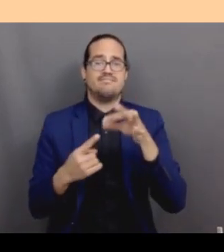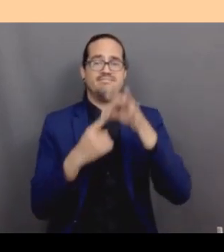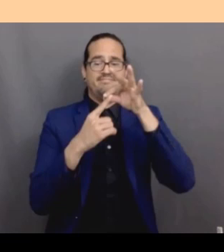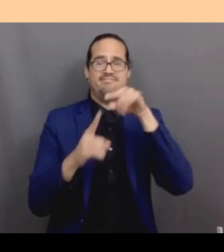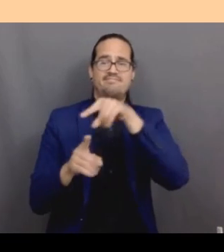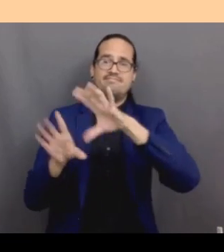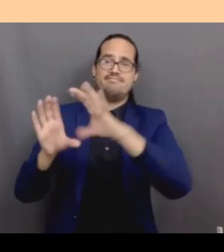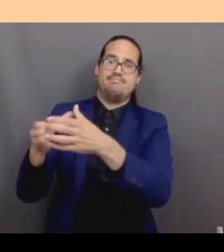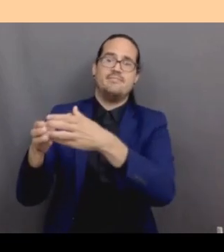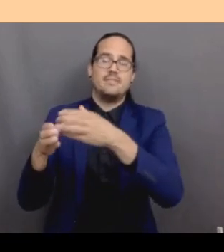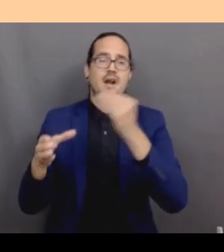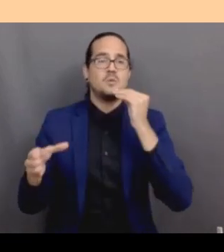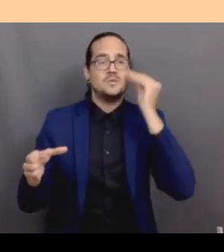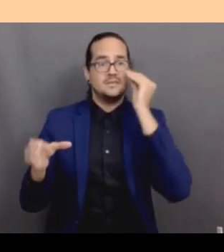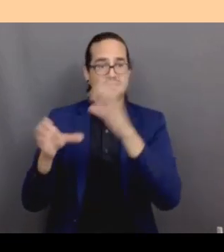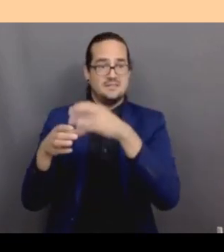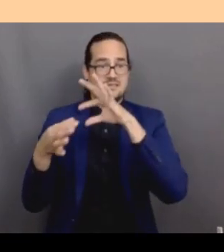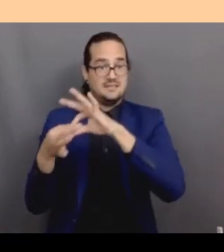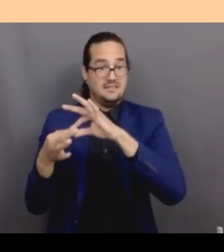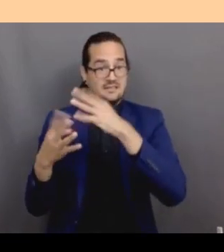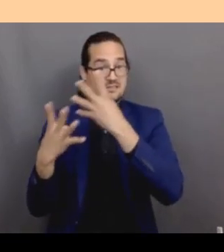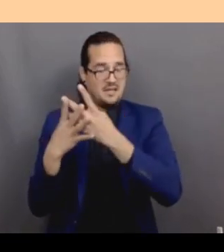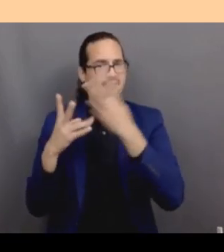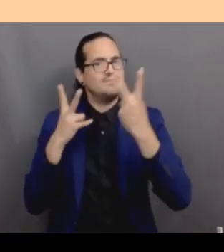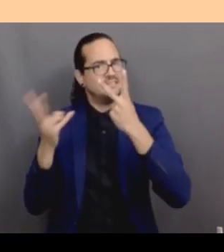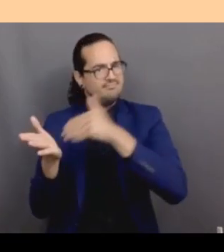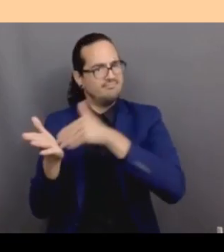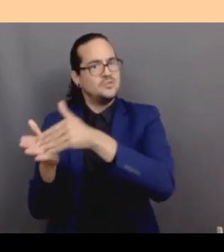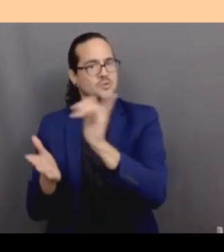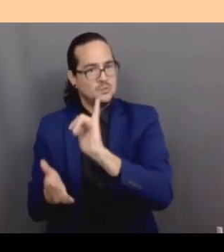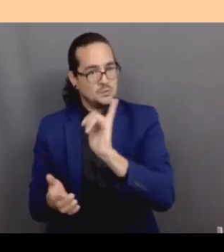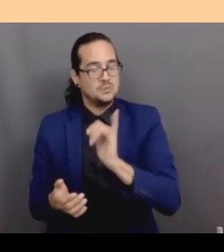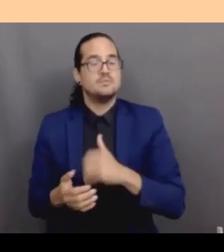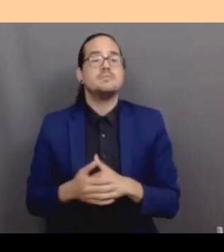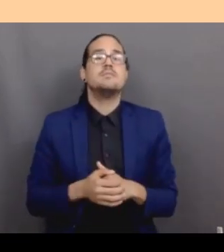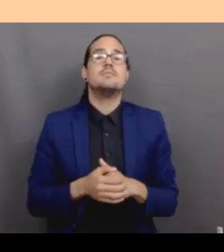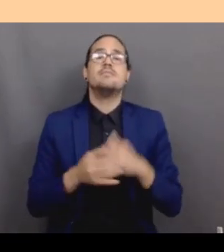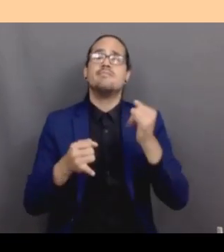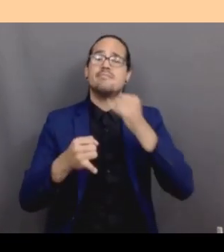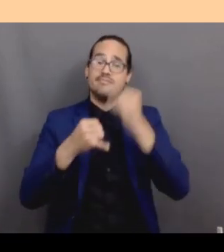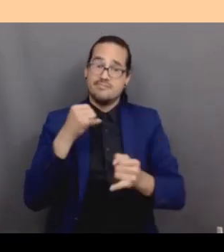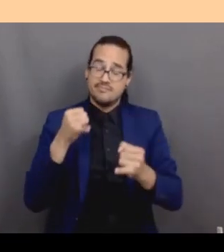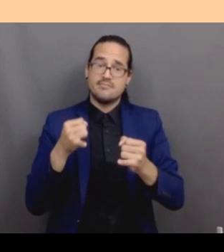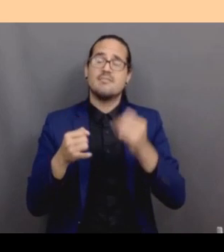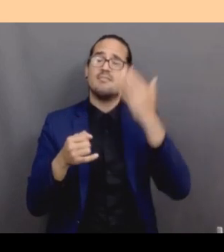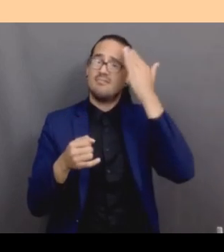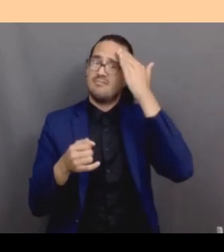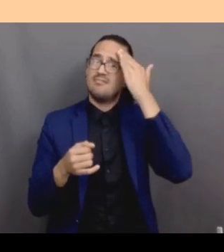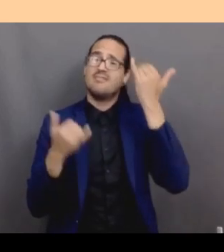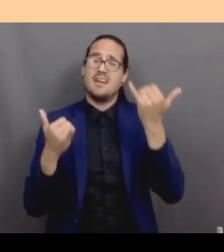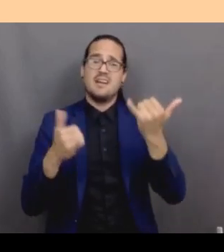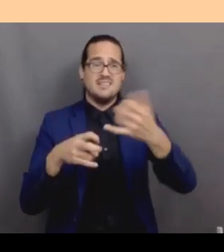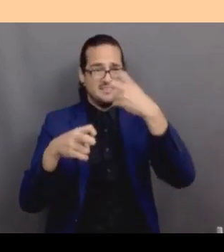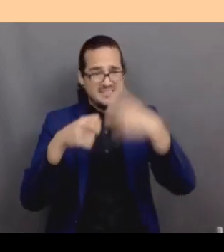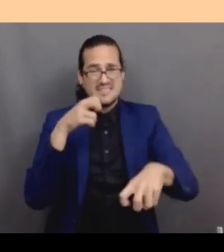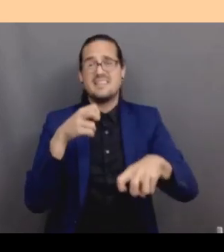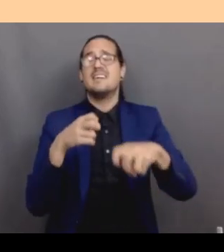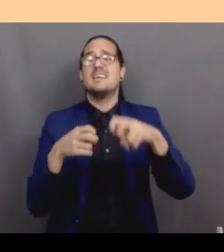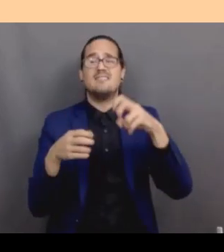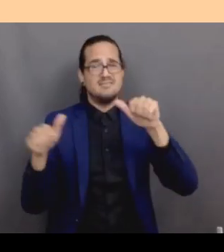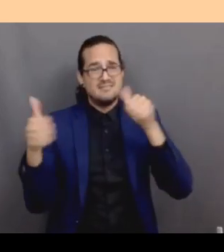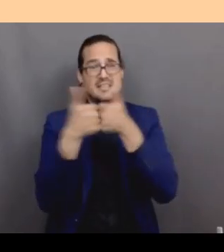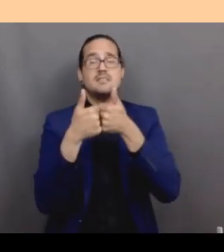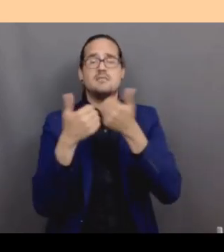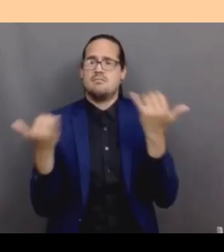comments that throughout this difficult time and challenging time, the staff of the Health and Human Services Department and our partners in the